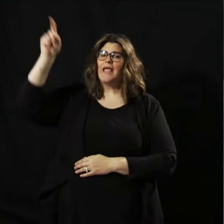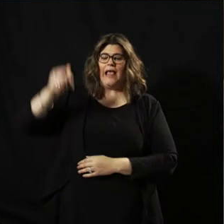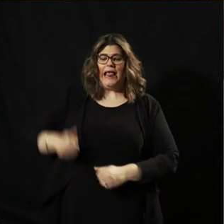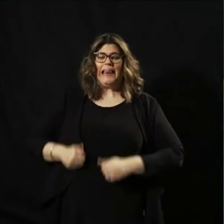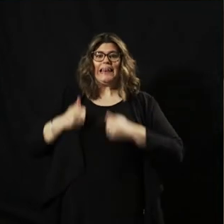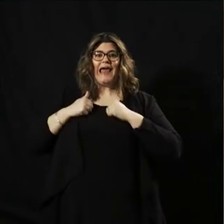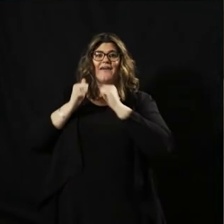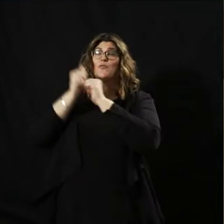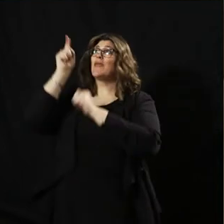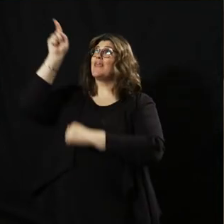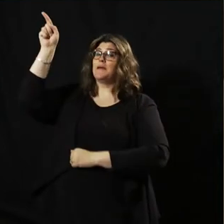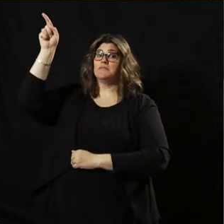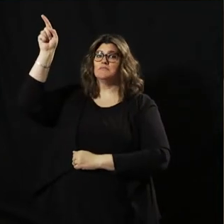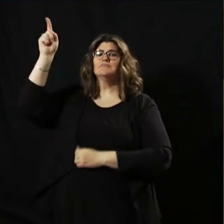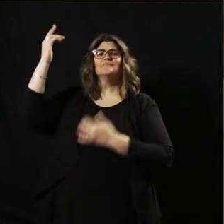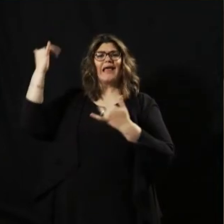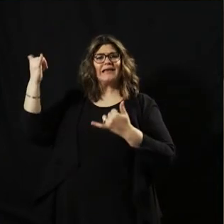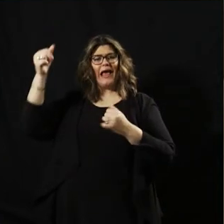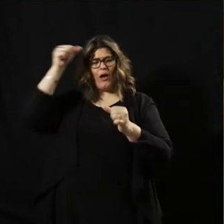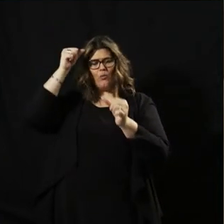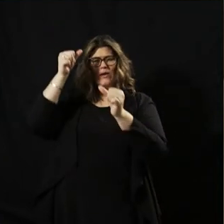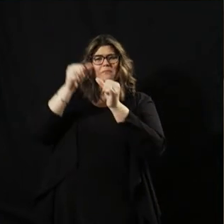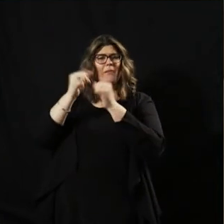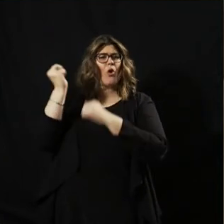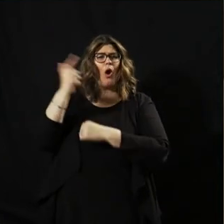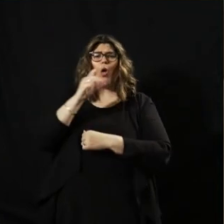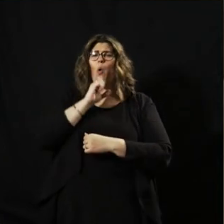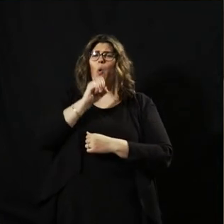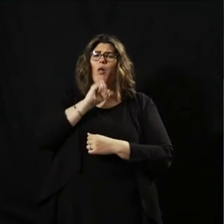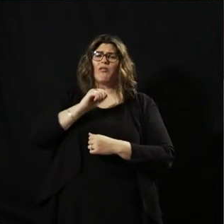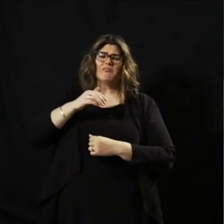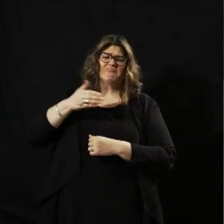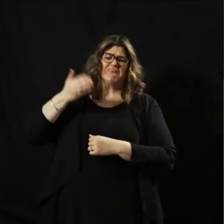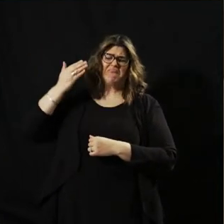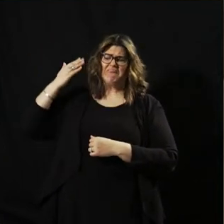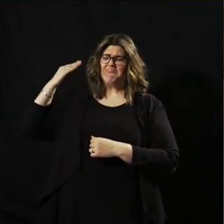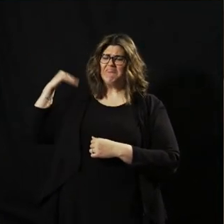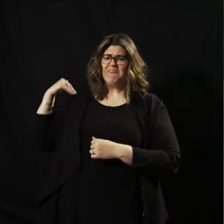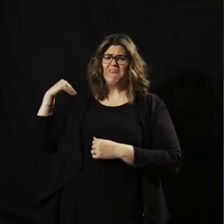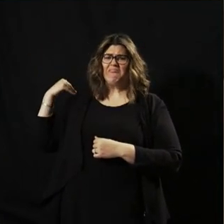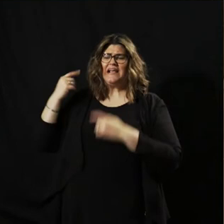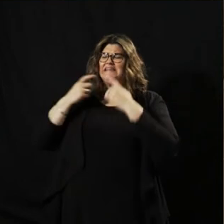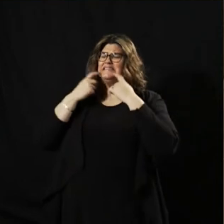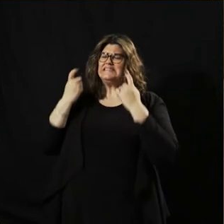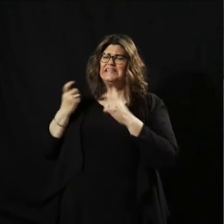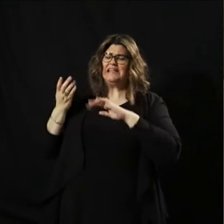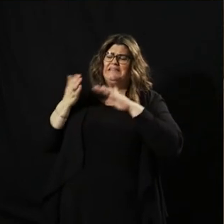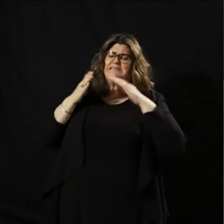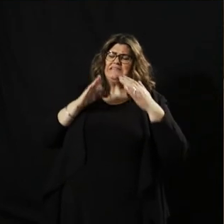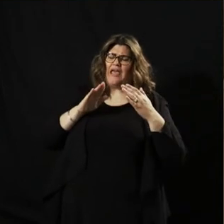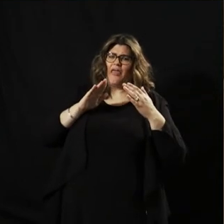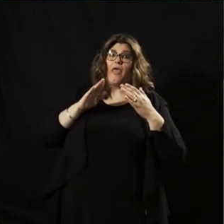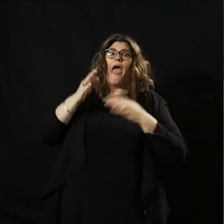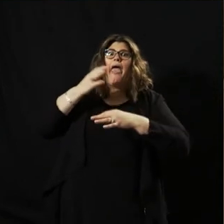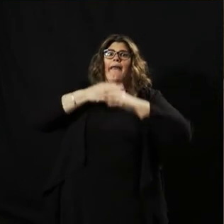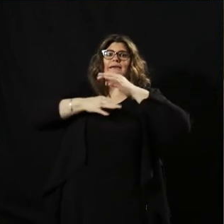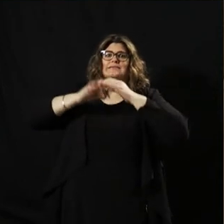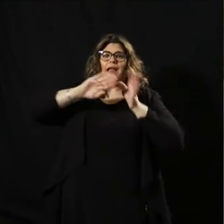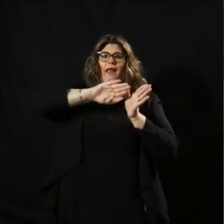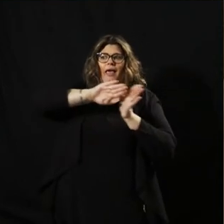Christ, let's put aside all that held us in the darkness of sin and death and go